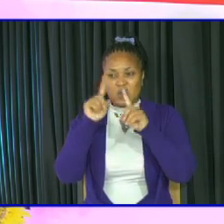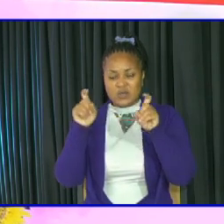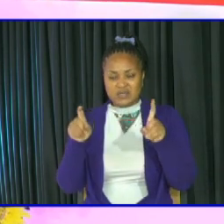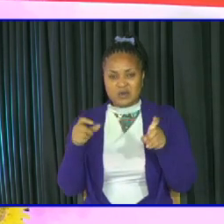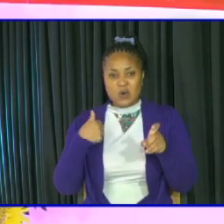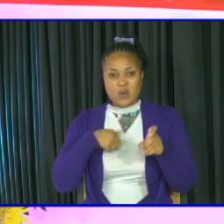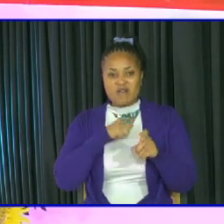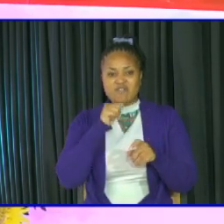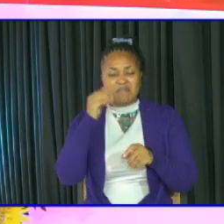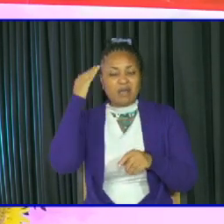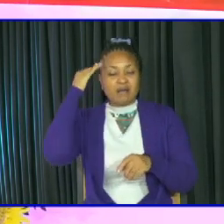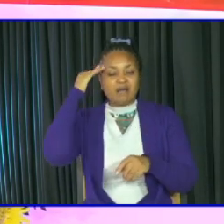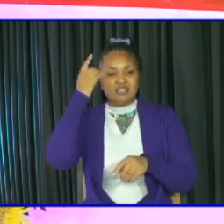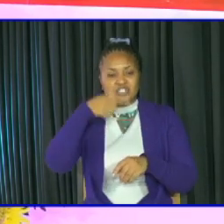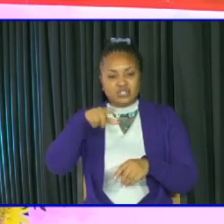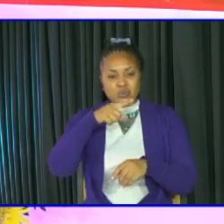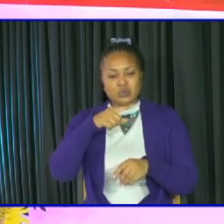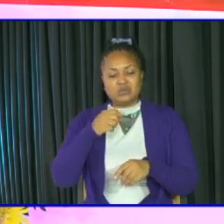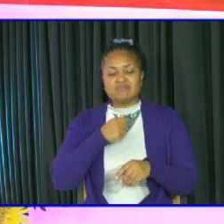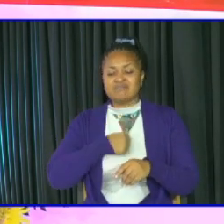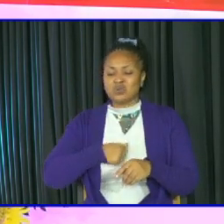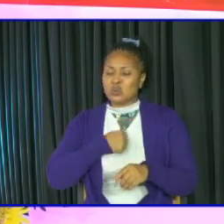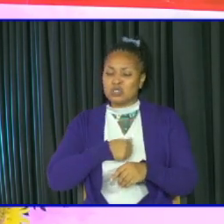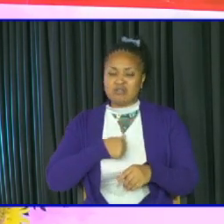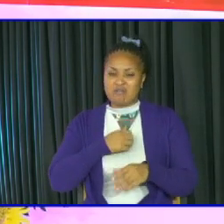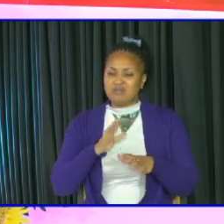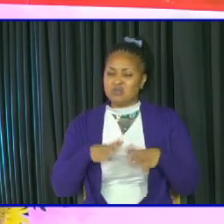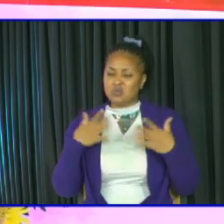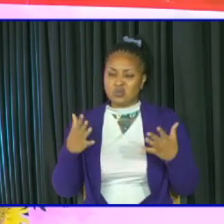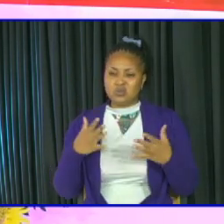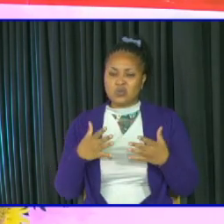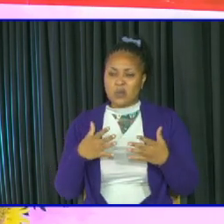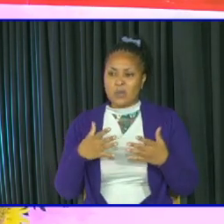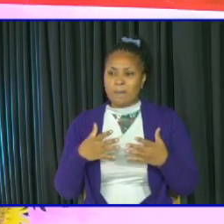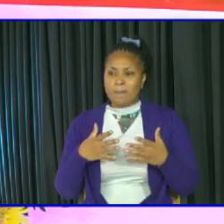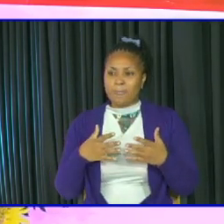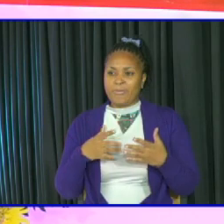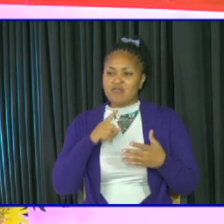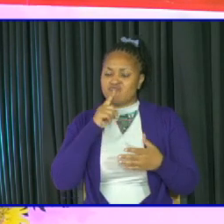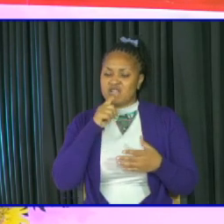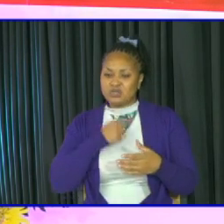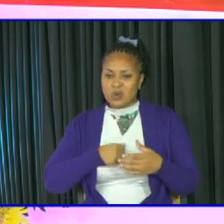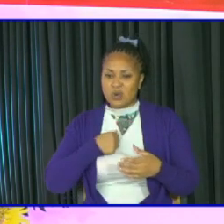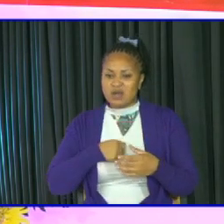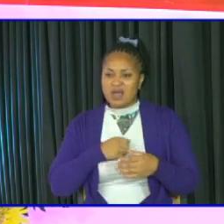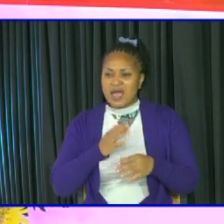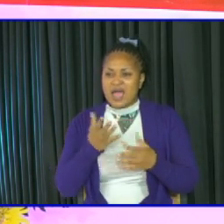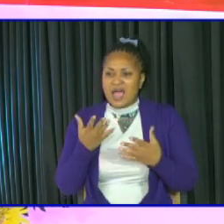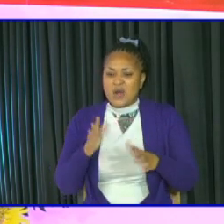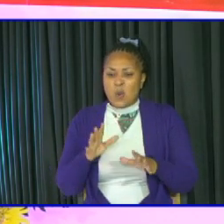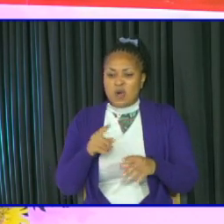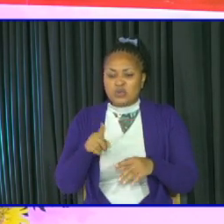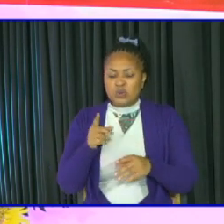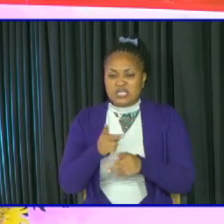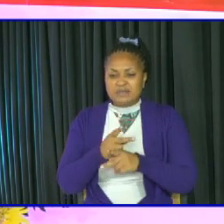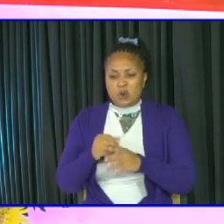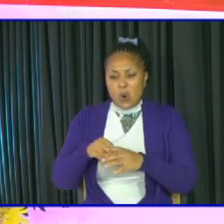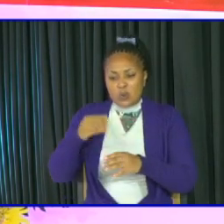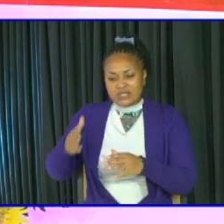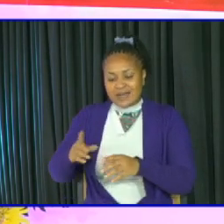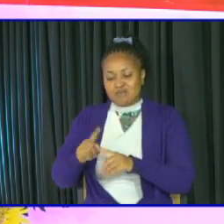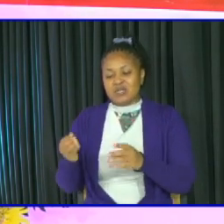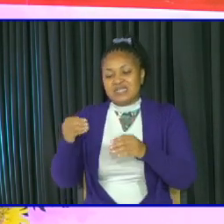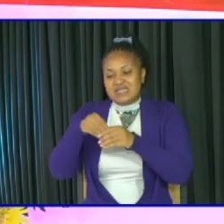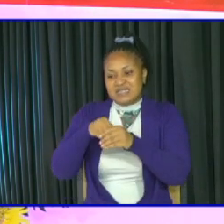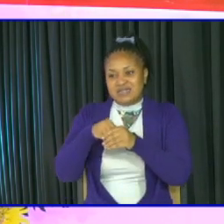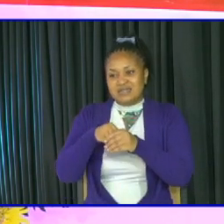not been acknowledging you. My sincerest apology. Our intent is definitely not to keep you on the outside, but rather to keep you on the